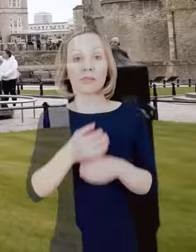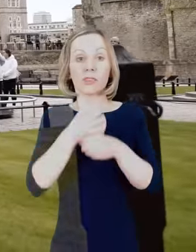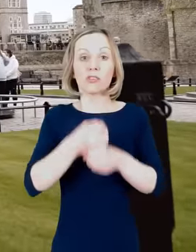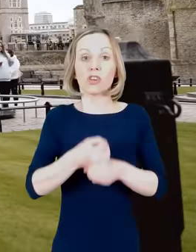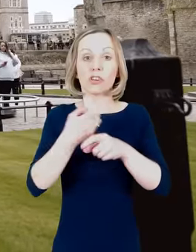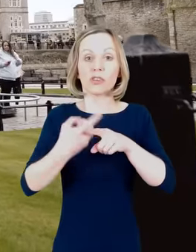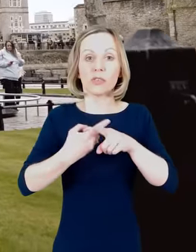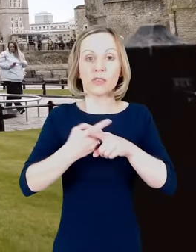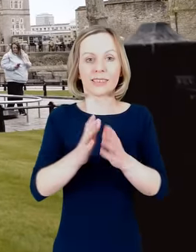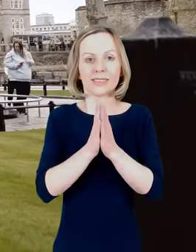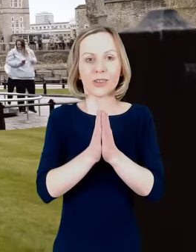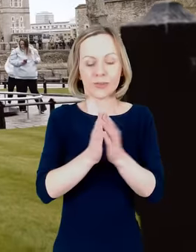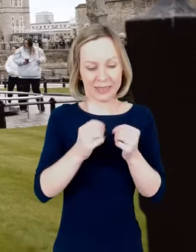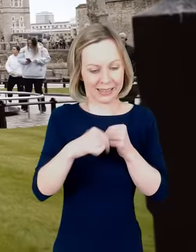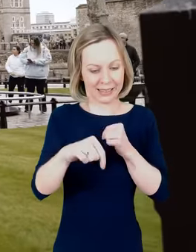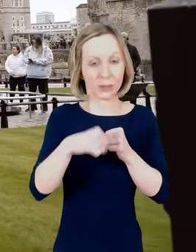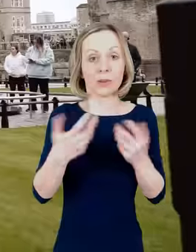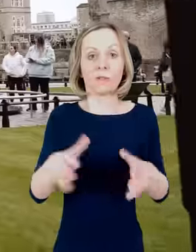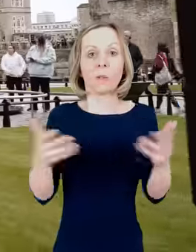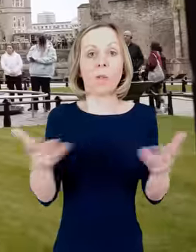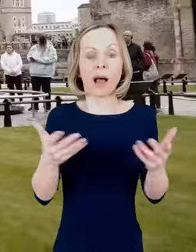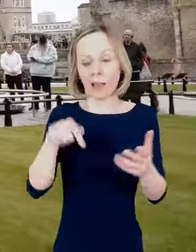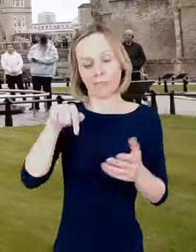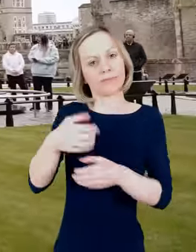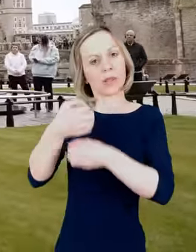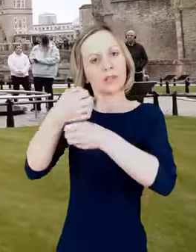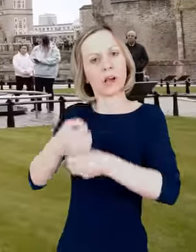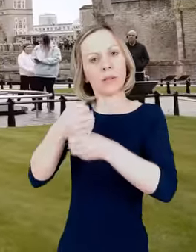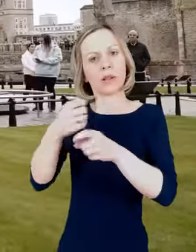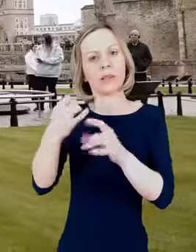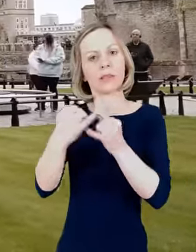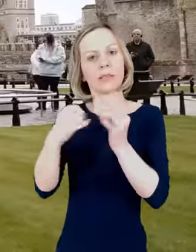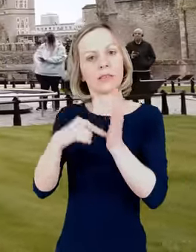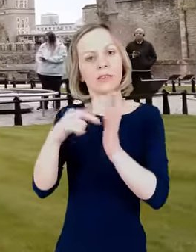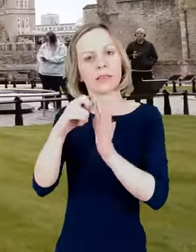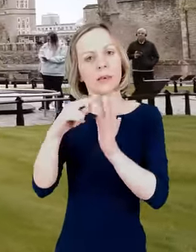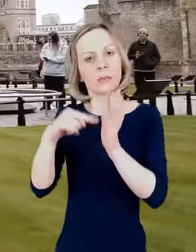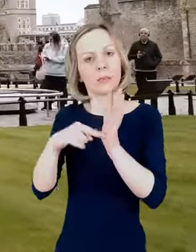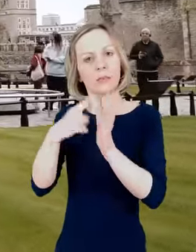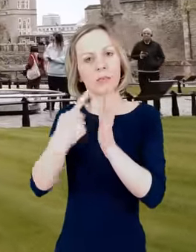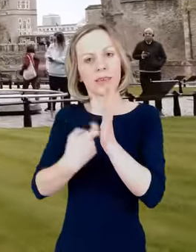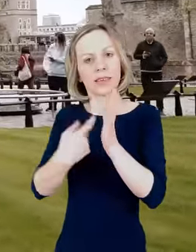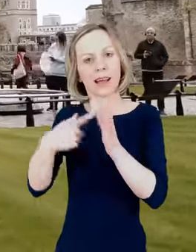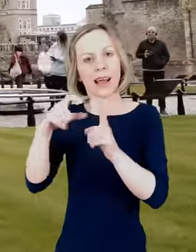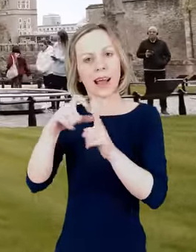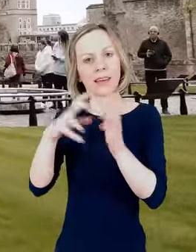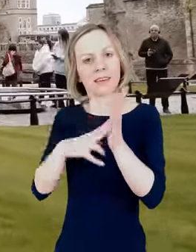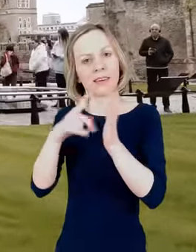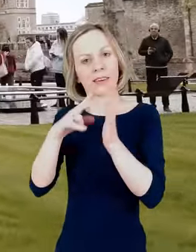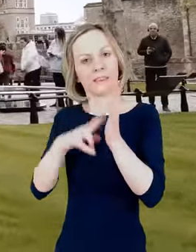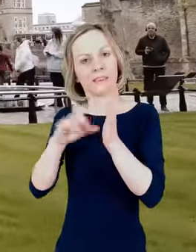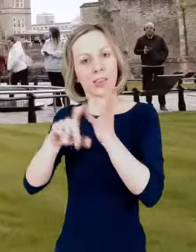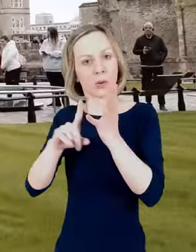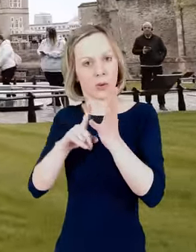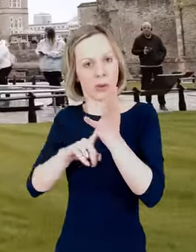This week's national online service from the Church of England comes from the Chapel of St Peter ad Vincula here in His Majesty's Royal Palace